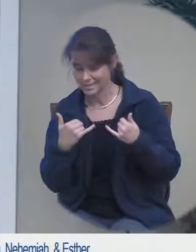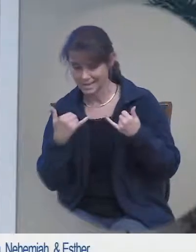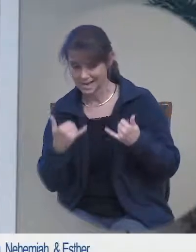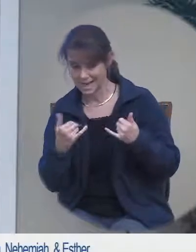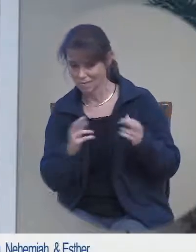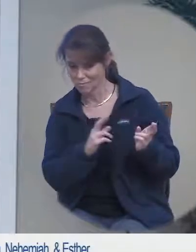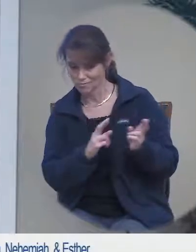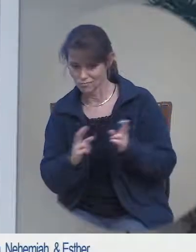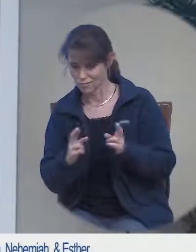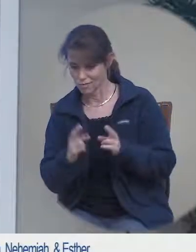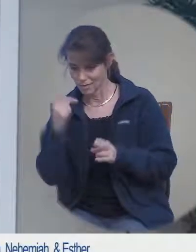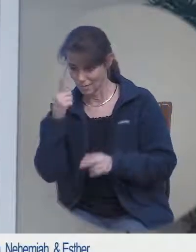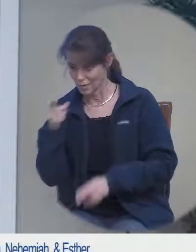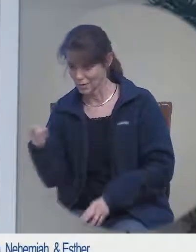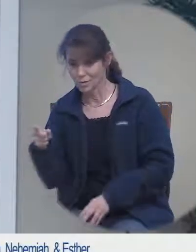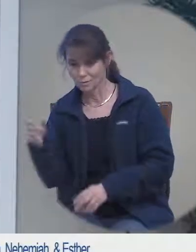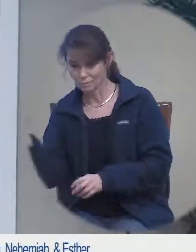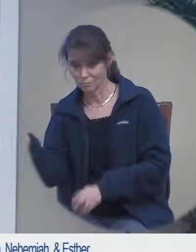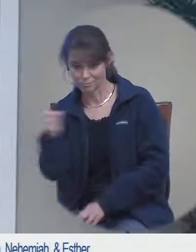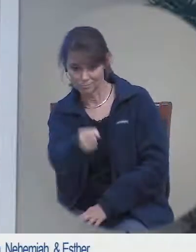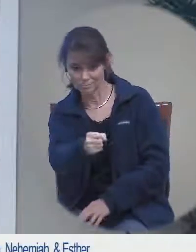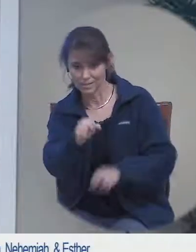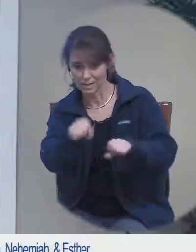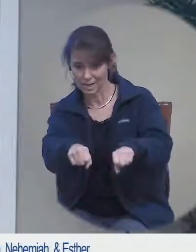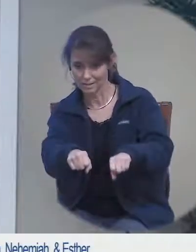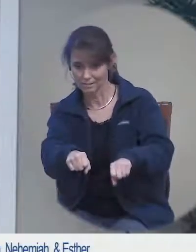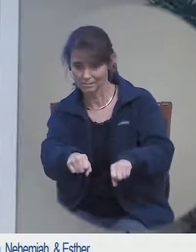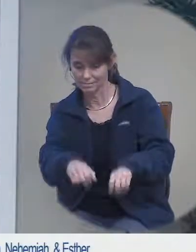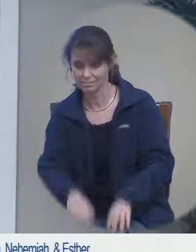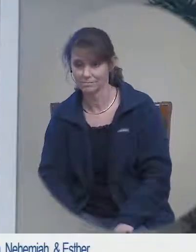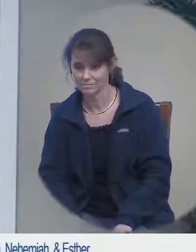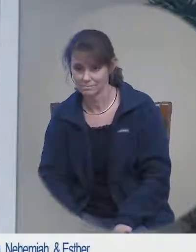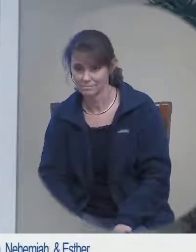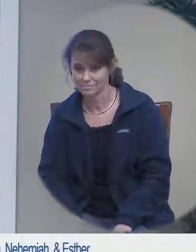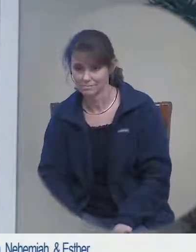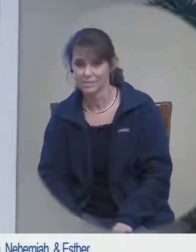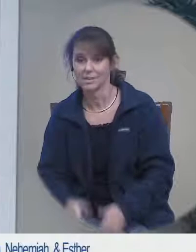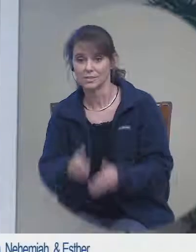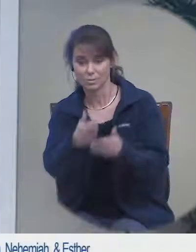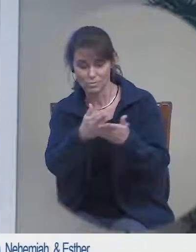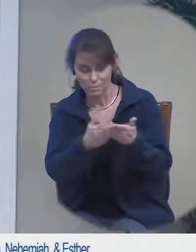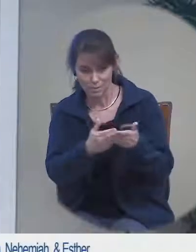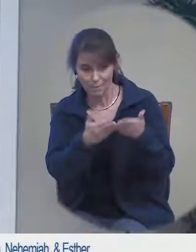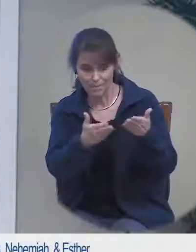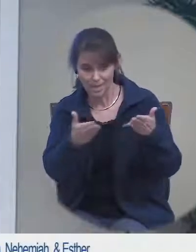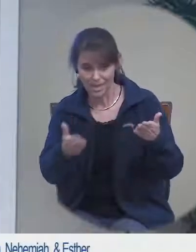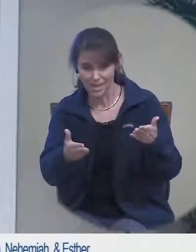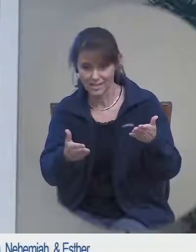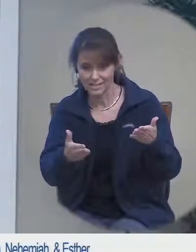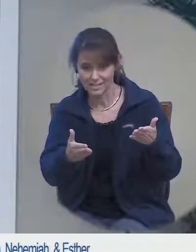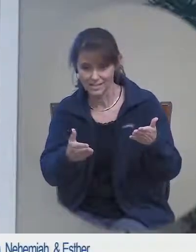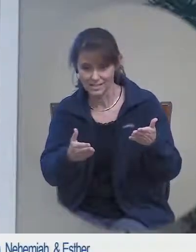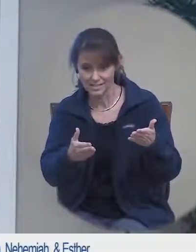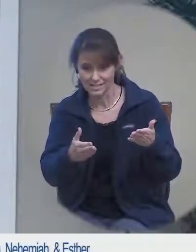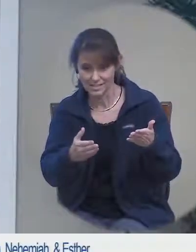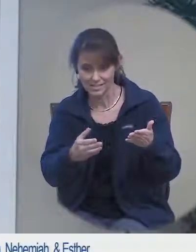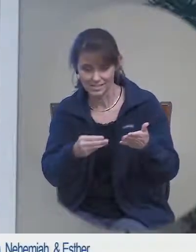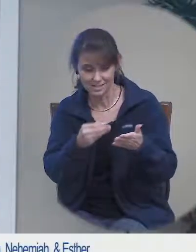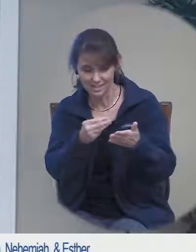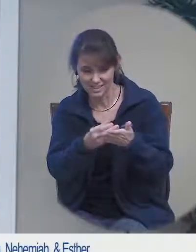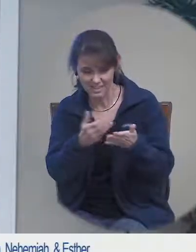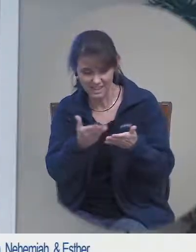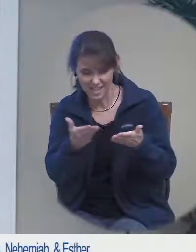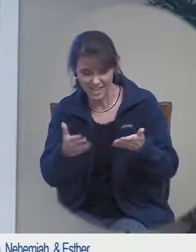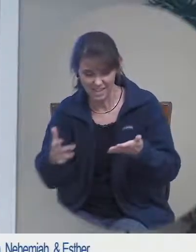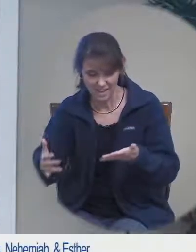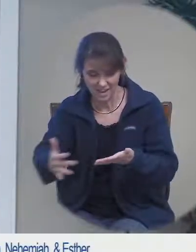for the Levites, the singers, and the gatekeepers, and the contributions for the priest. So he took Tobiah and he removed